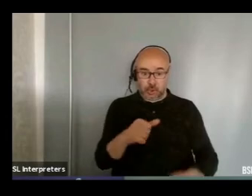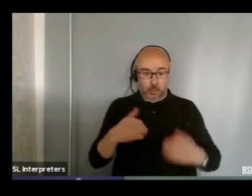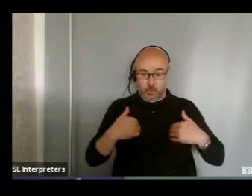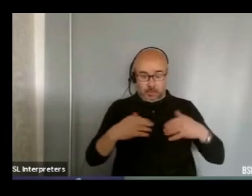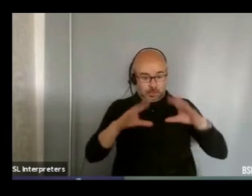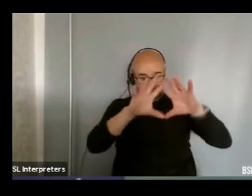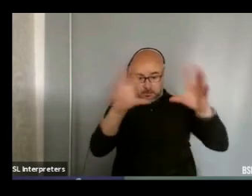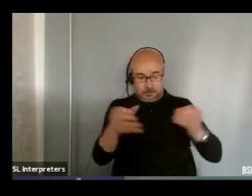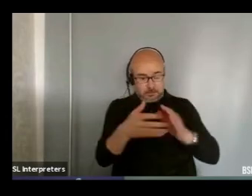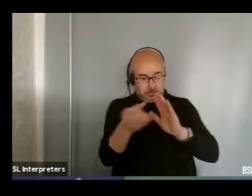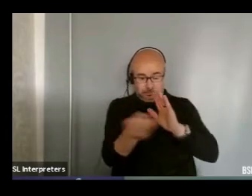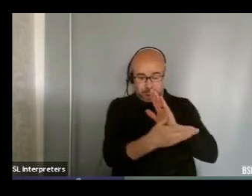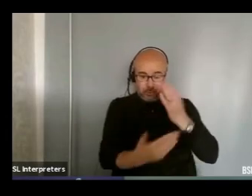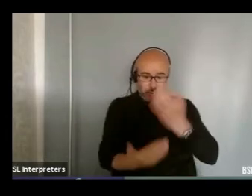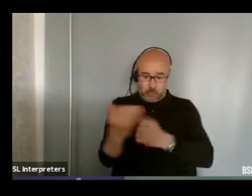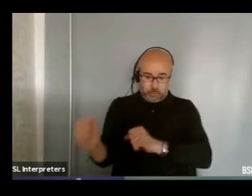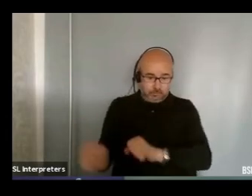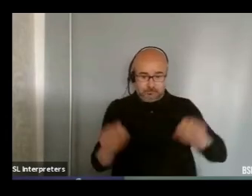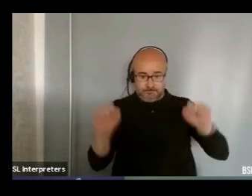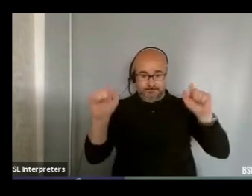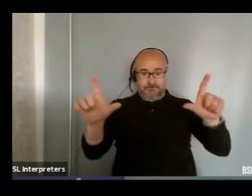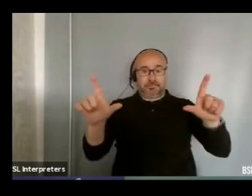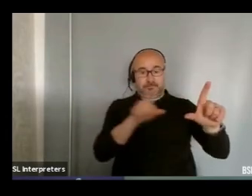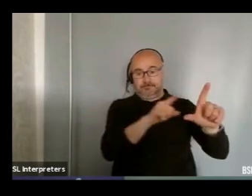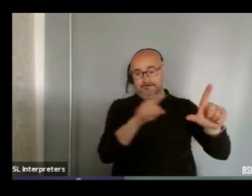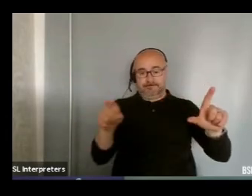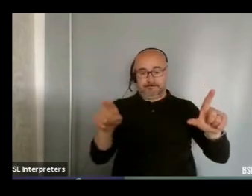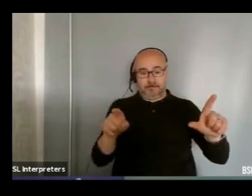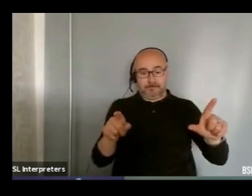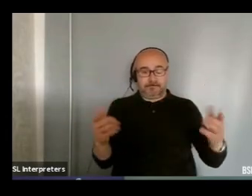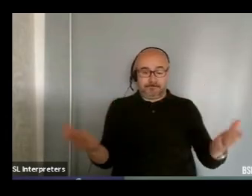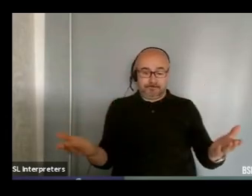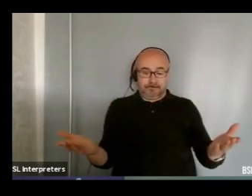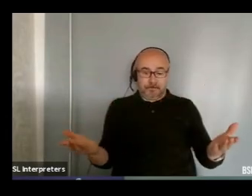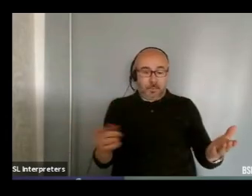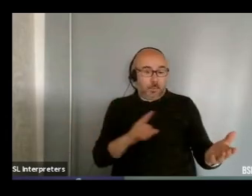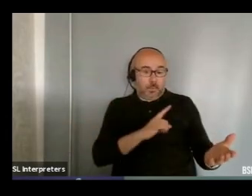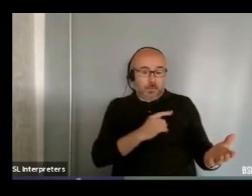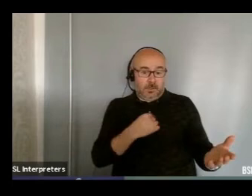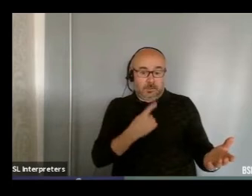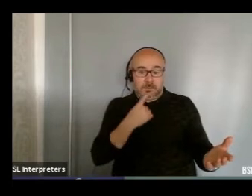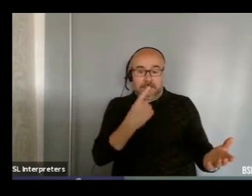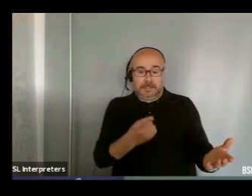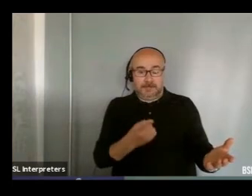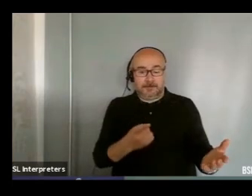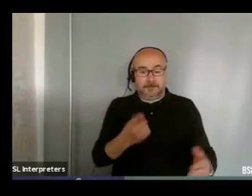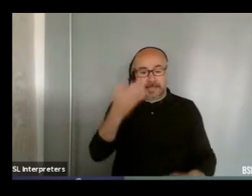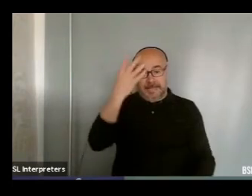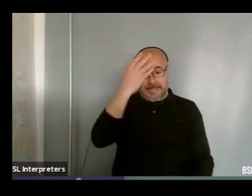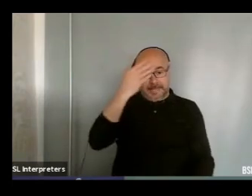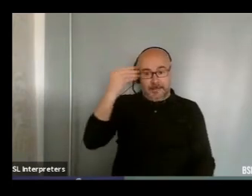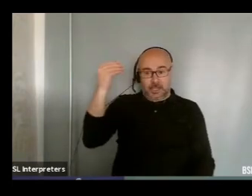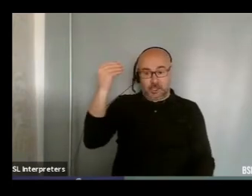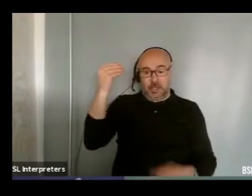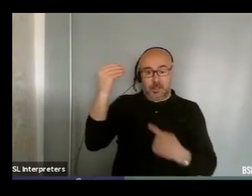whole construct? I mean, I would say, colleagues, dementia is the end outcome